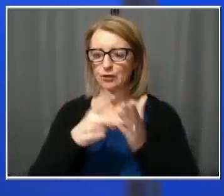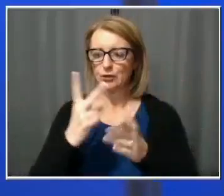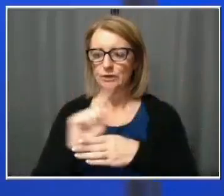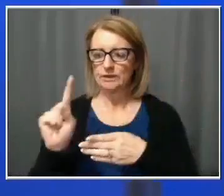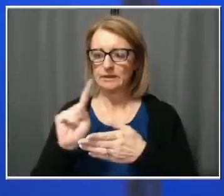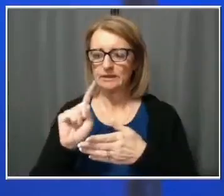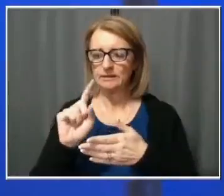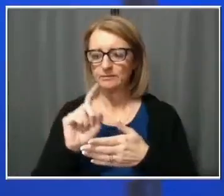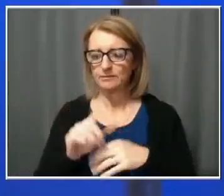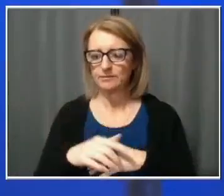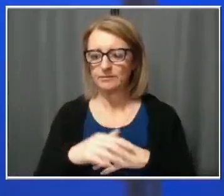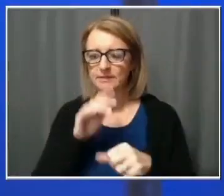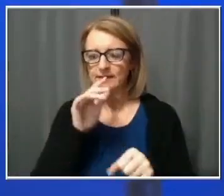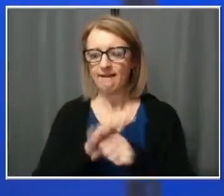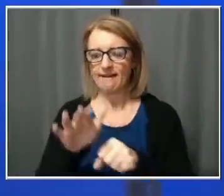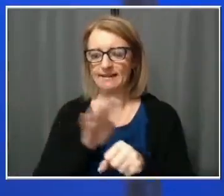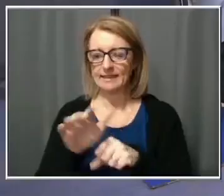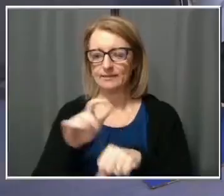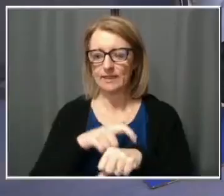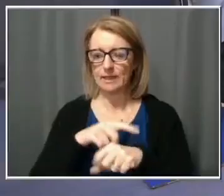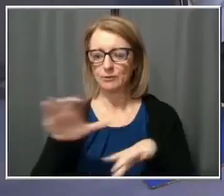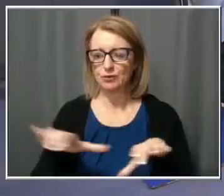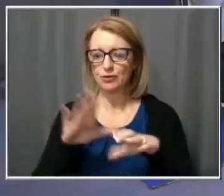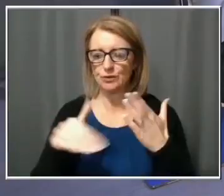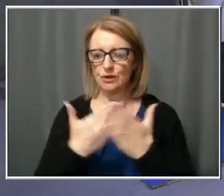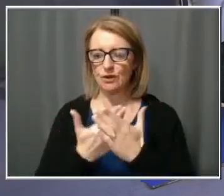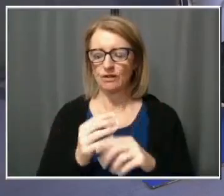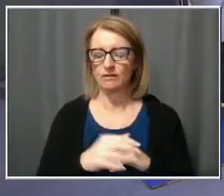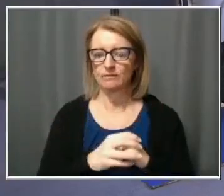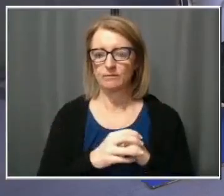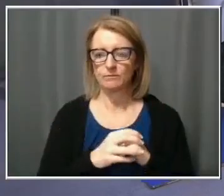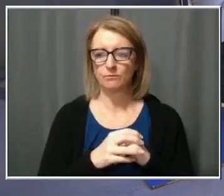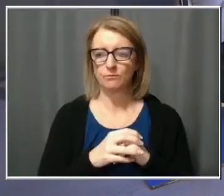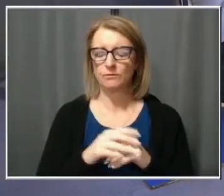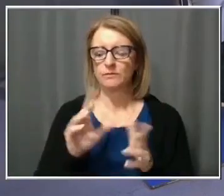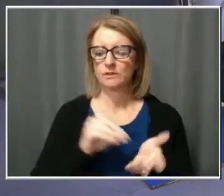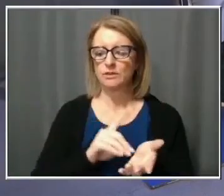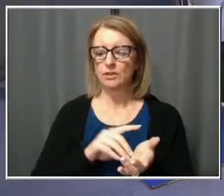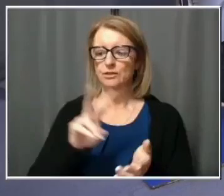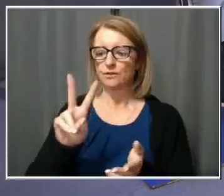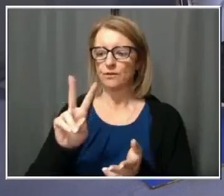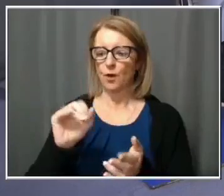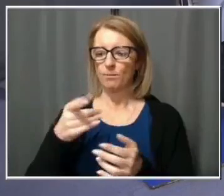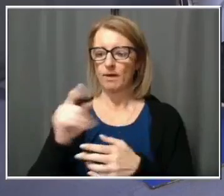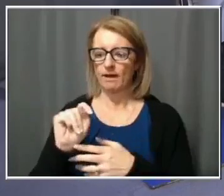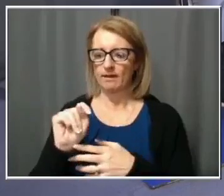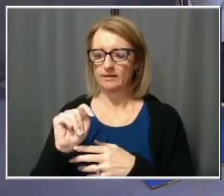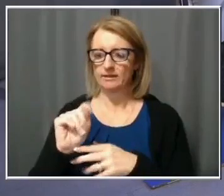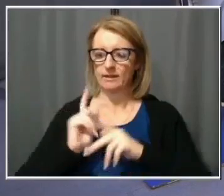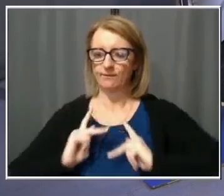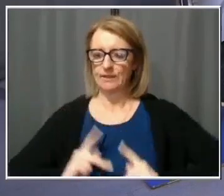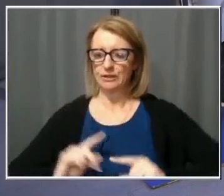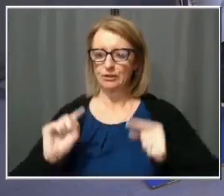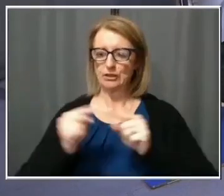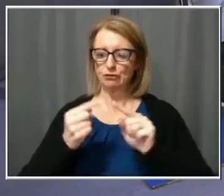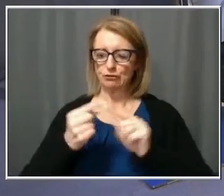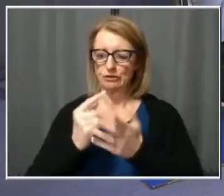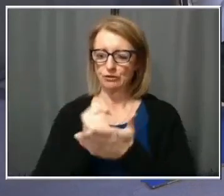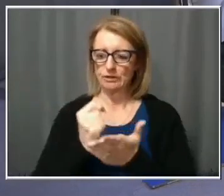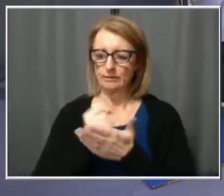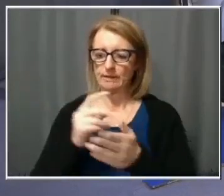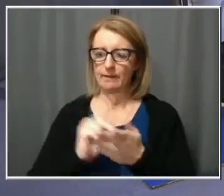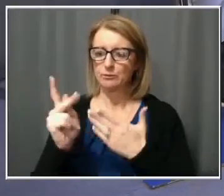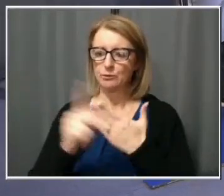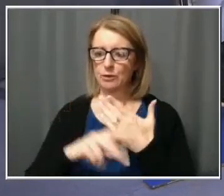in. There's not enough time in my week to do it all. There never is. Dr. Robot, we know treating the injury, the physical injury is one thing, but in this program that you